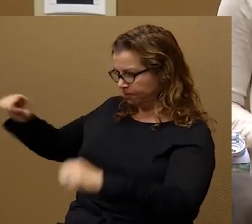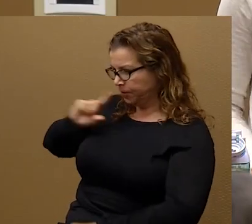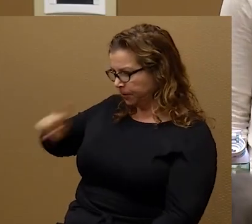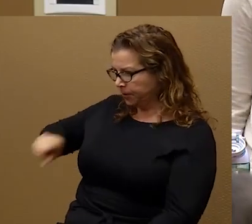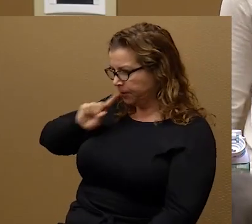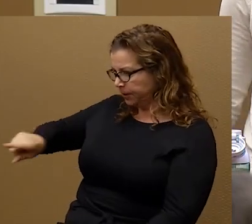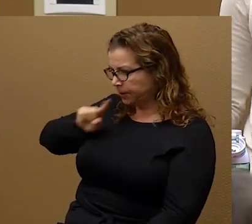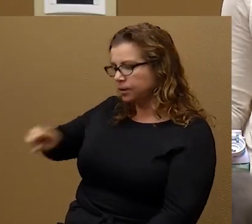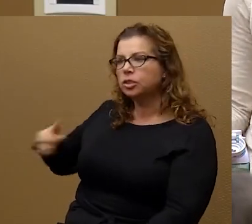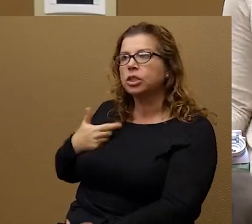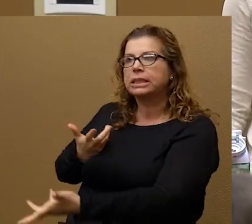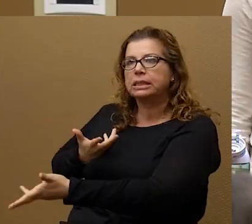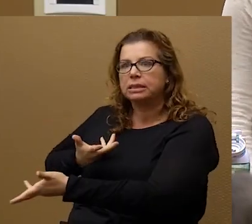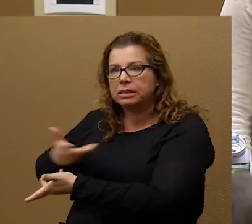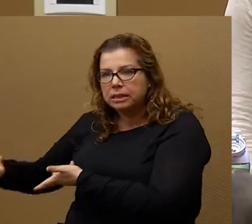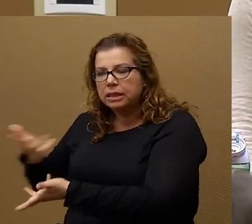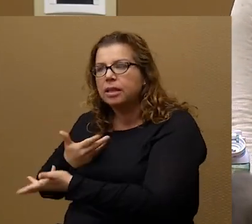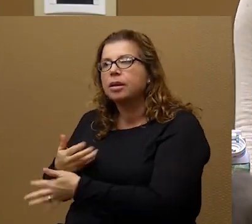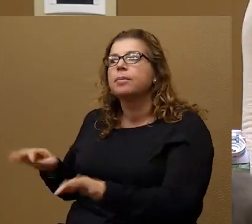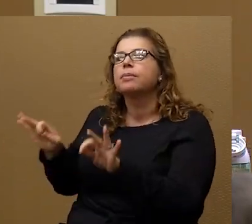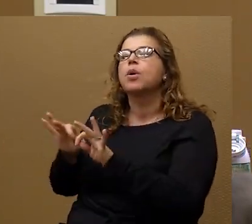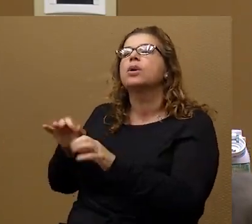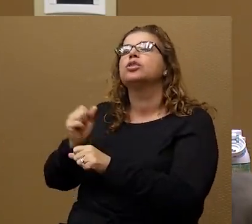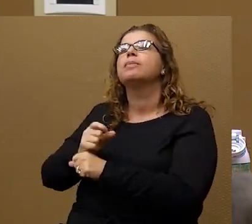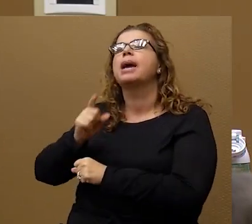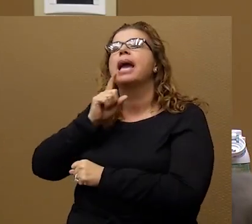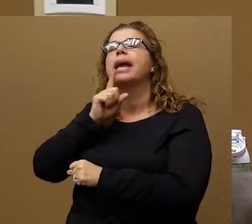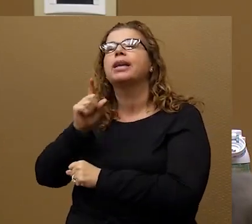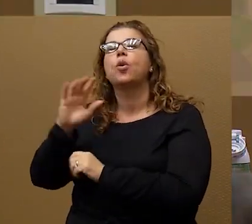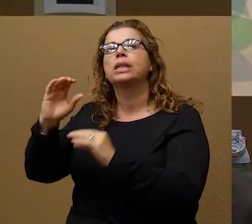about other ways that you can make it more informal.